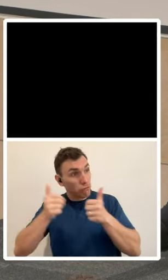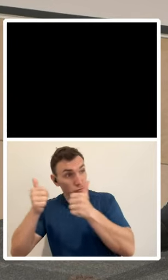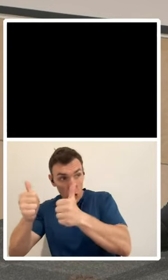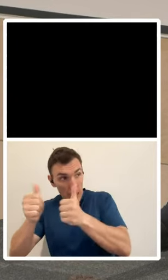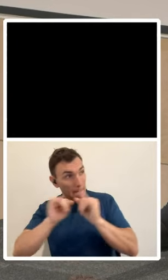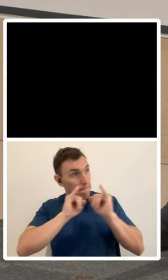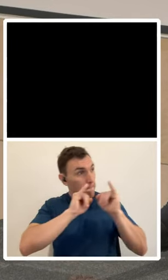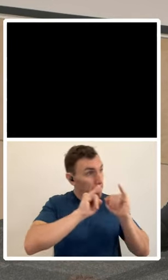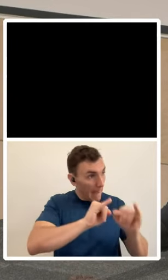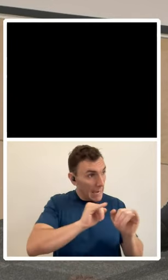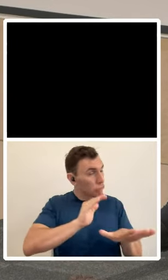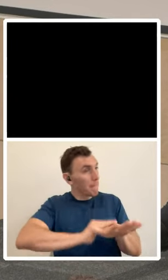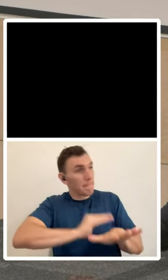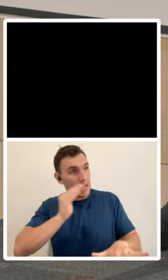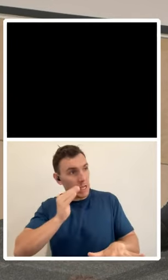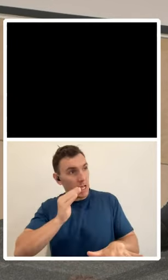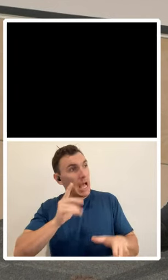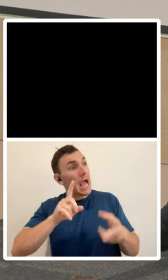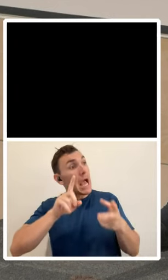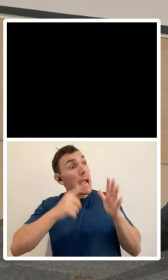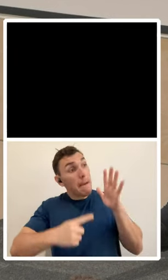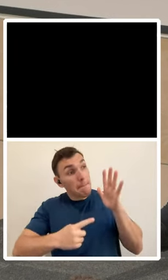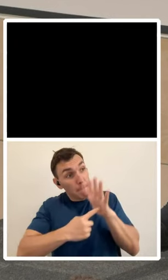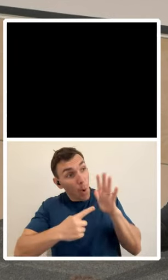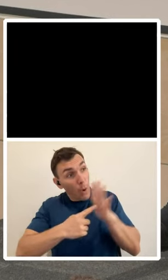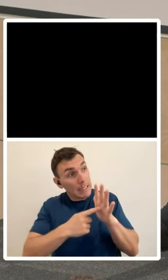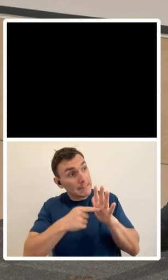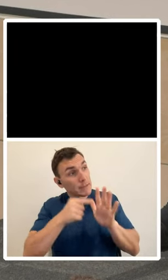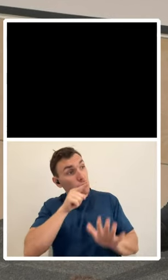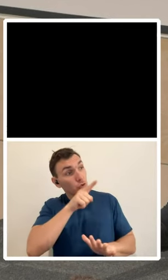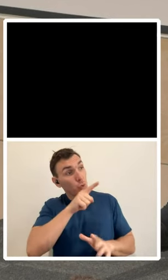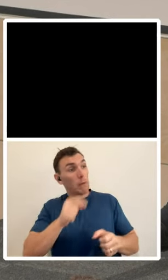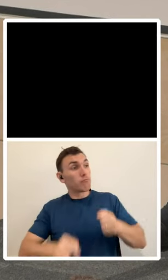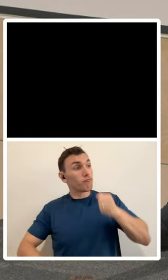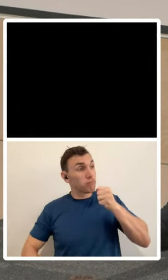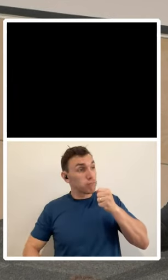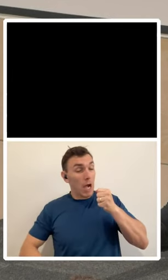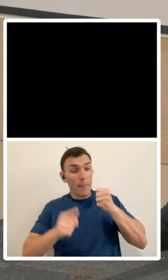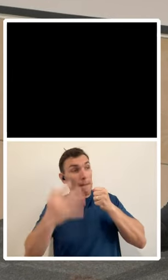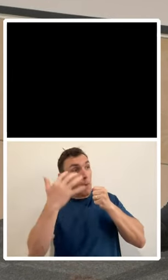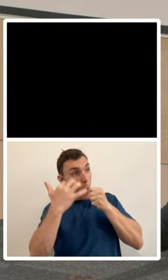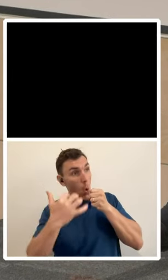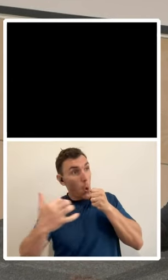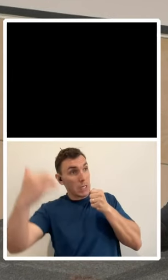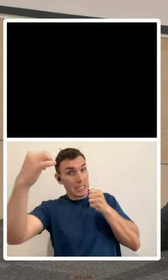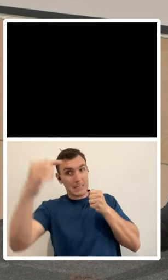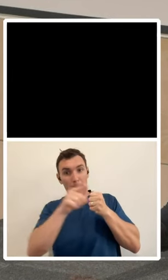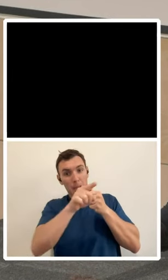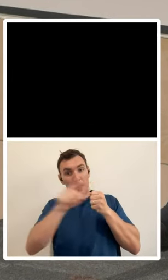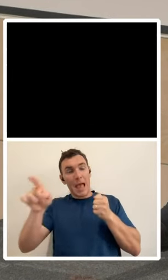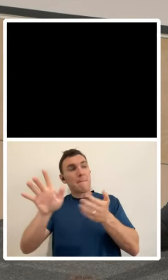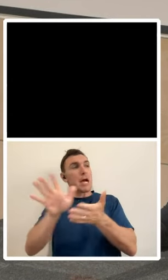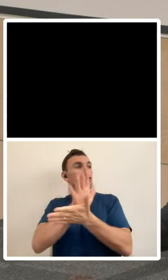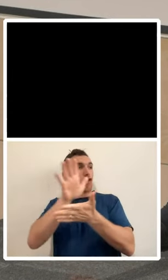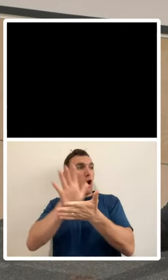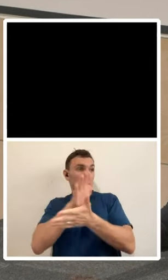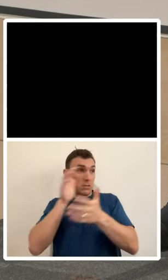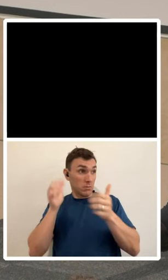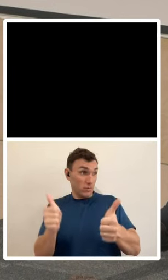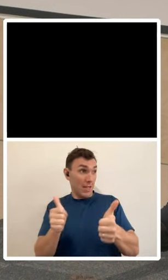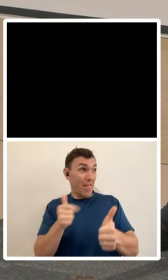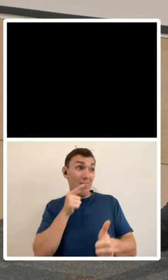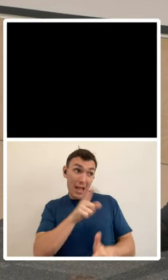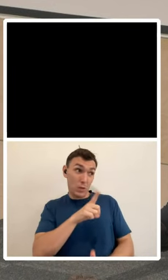time." Mm. And I think I don't want to be one of these like idealistic Japan is a perfect place, because it's not. But there's such a